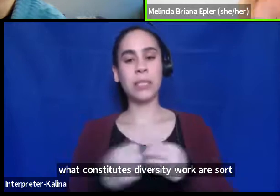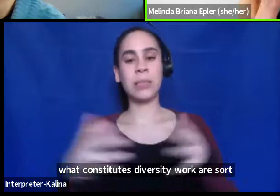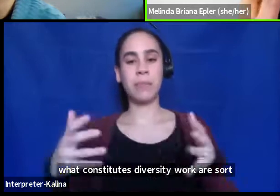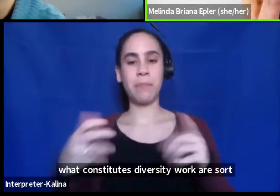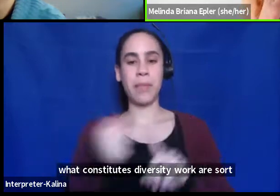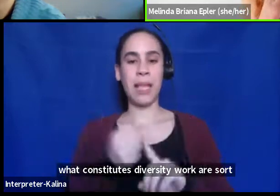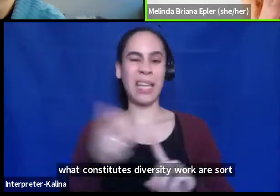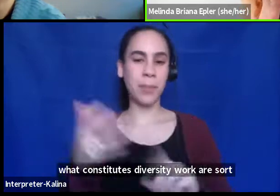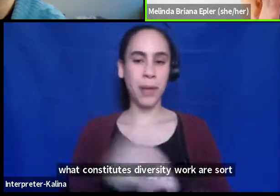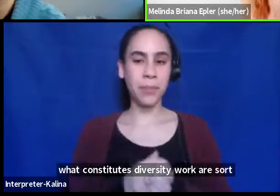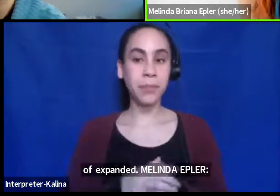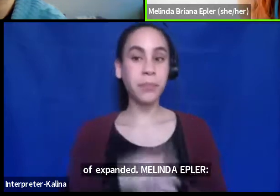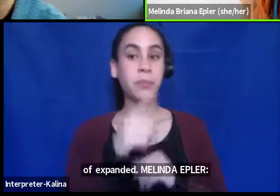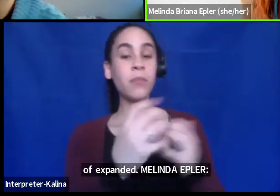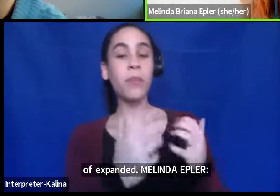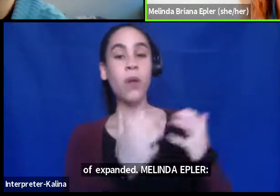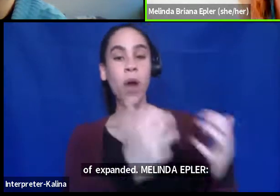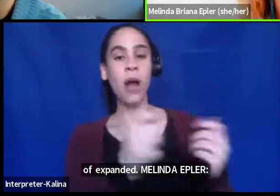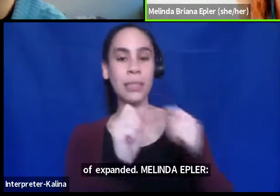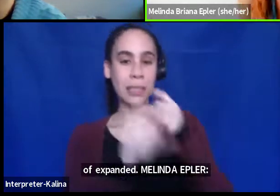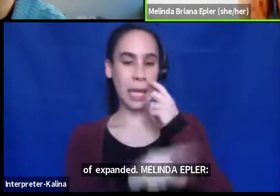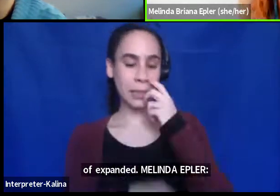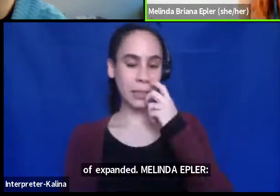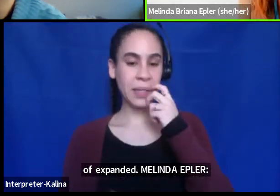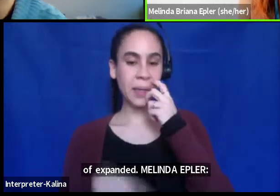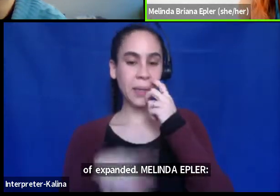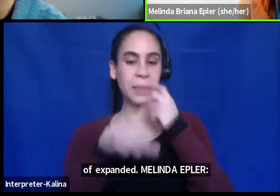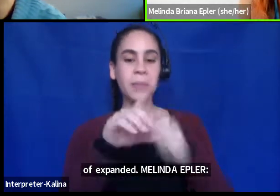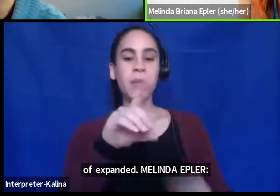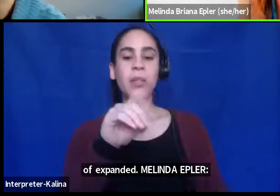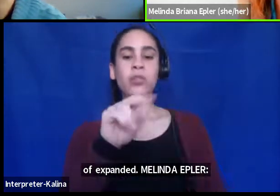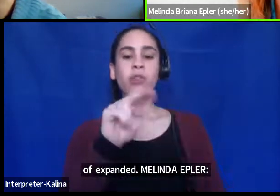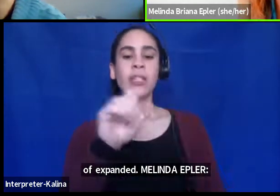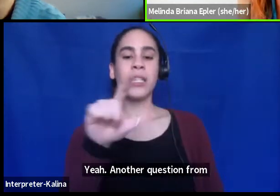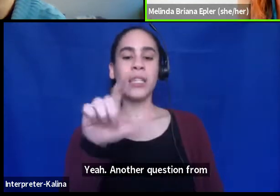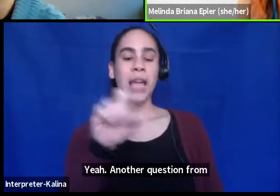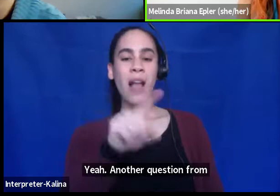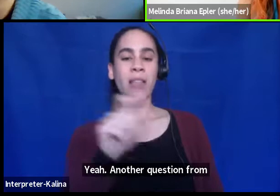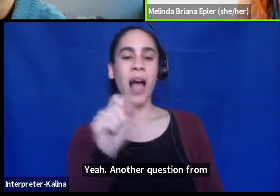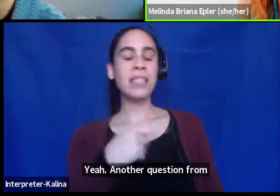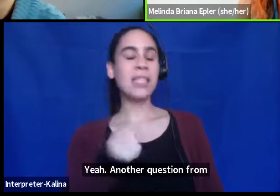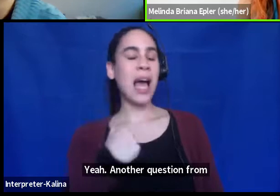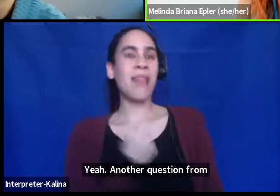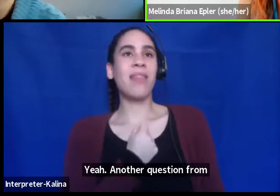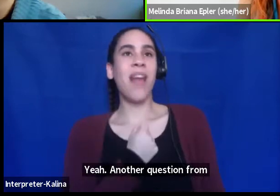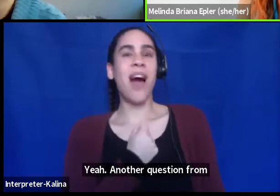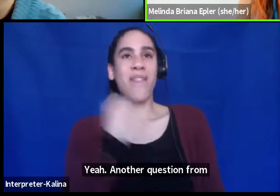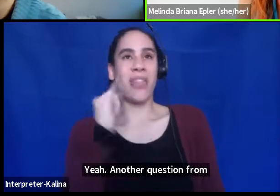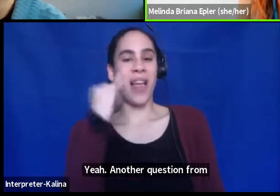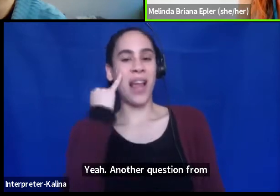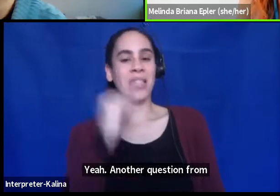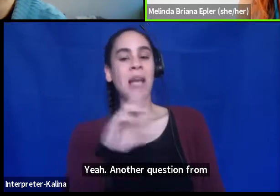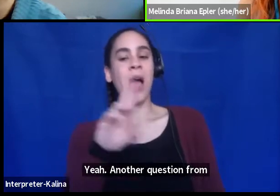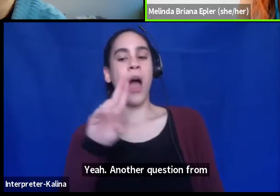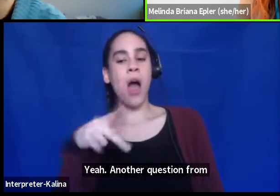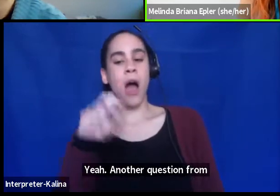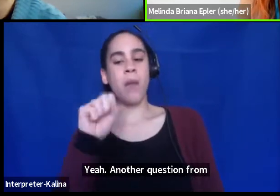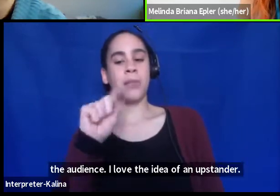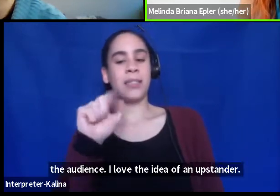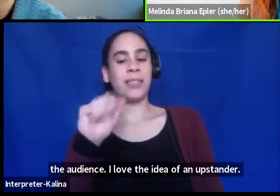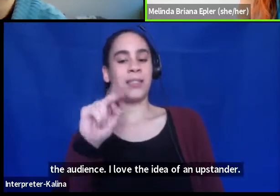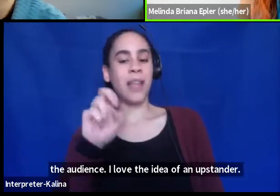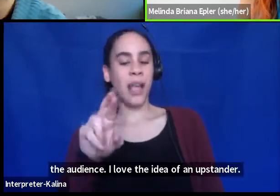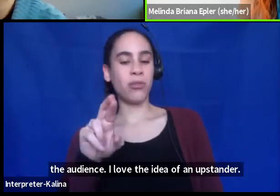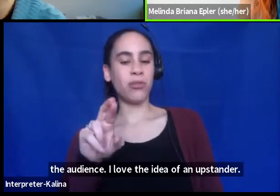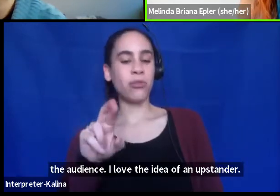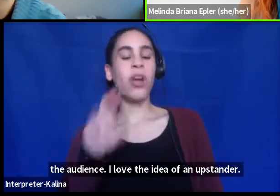Another question from the audience. Danielle asks, I love the idea of an Upstander. It's a great way to communicate how people can get involved